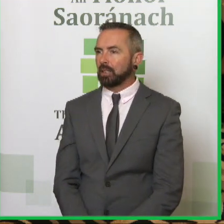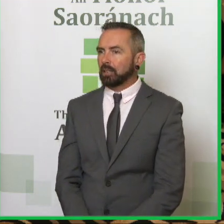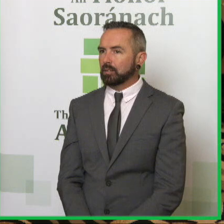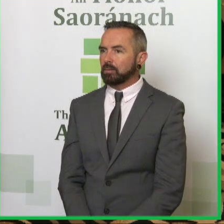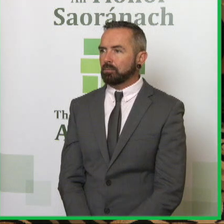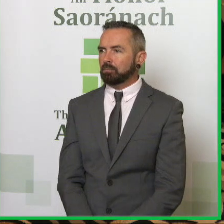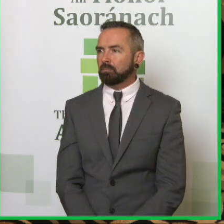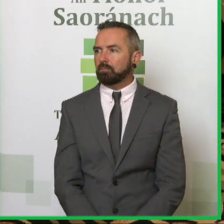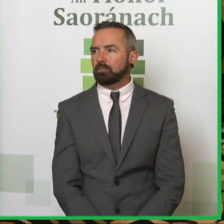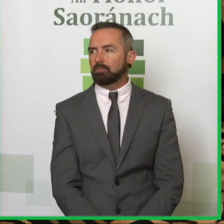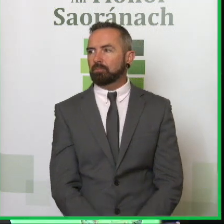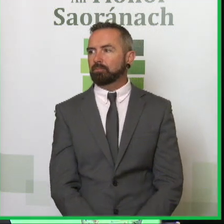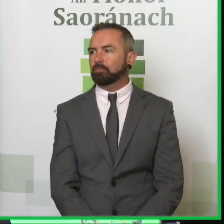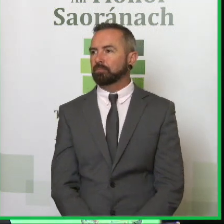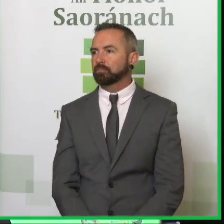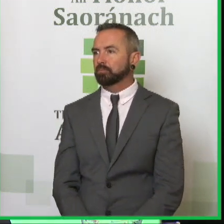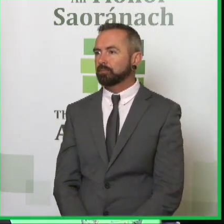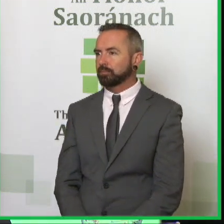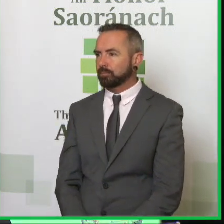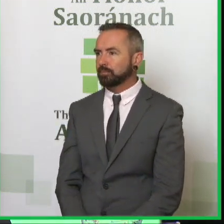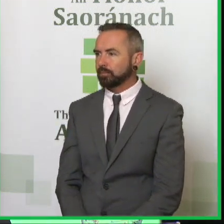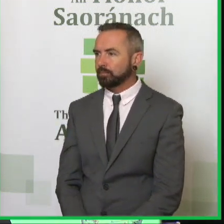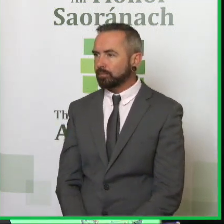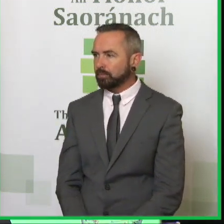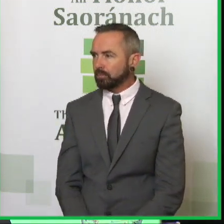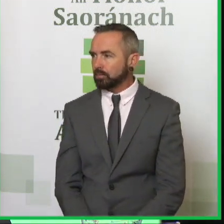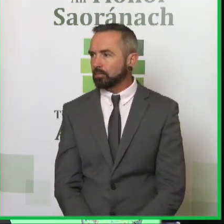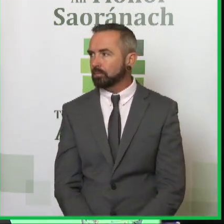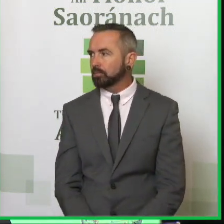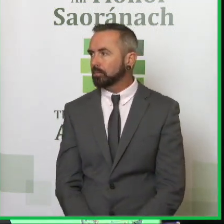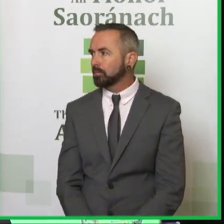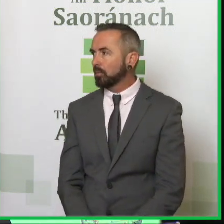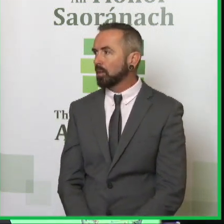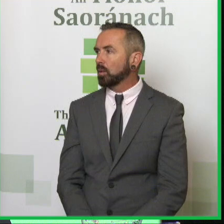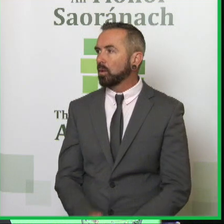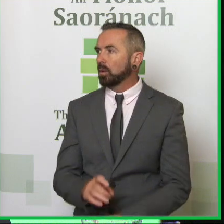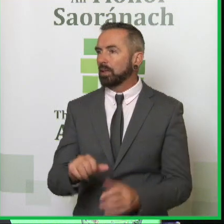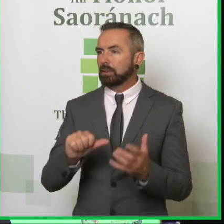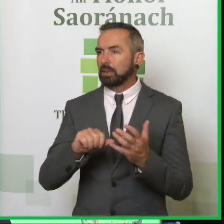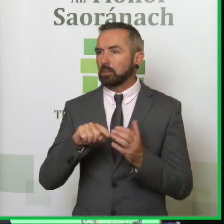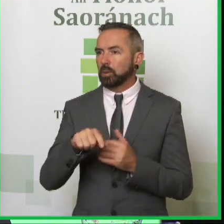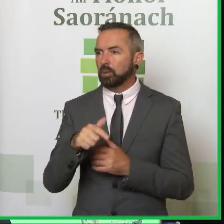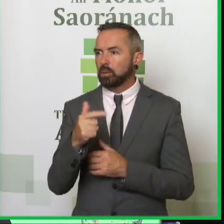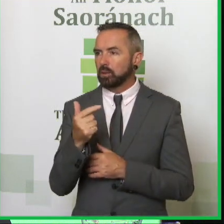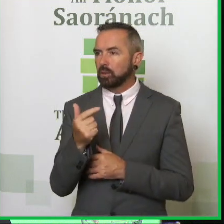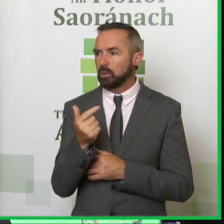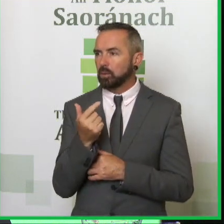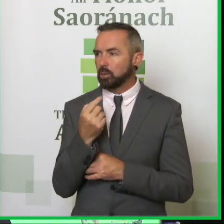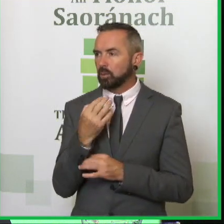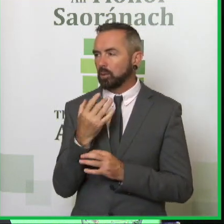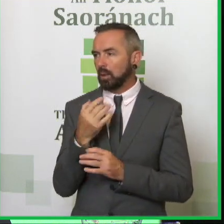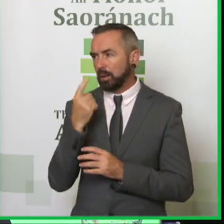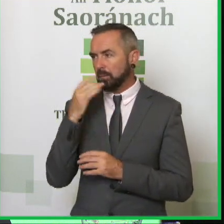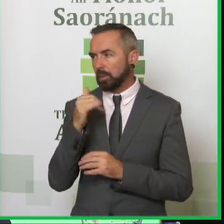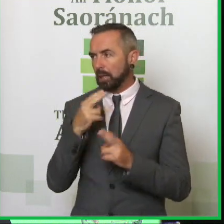Okay, I'm going to stick with 6.2, and Lord's point is made, well made, in relation to this could be outside of our terms of